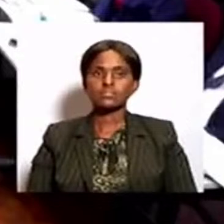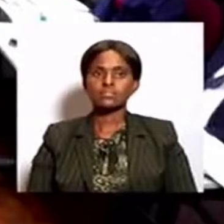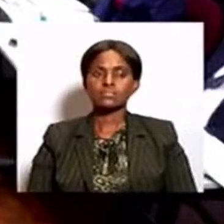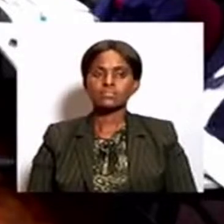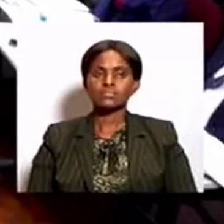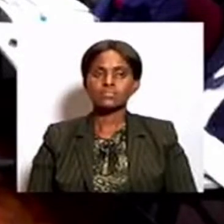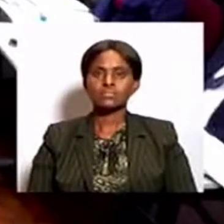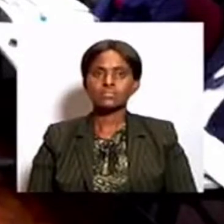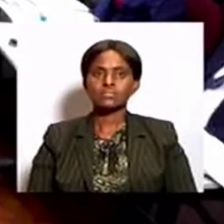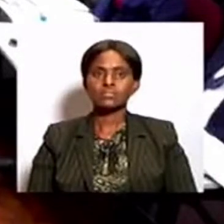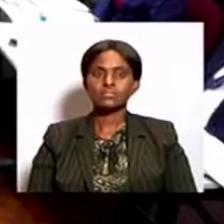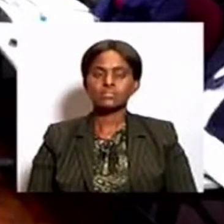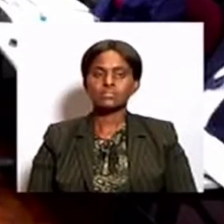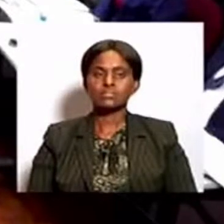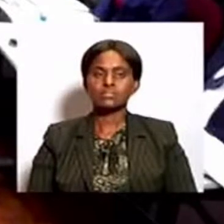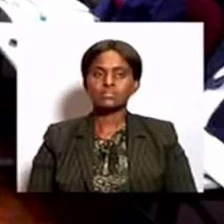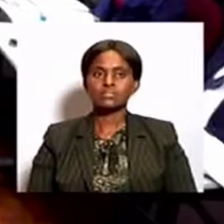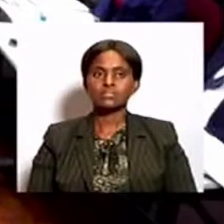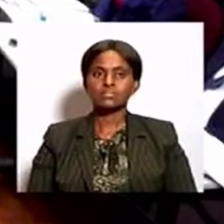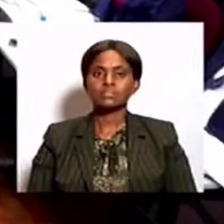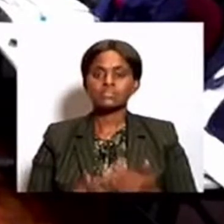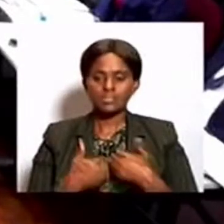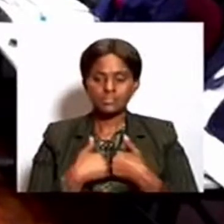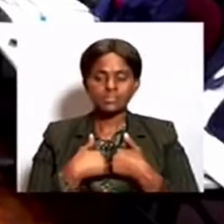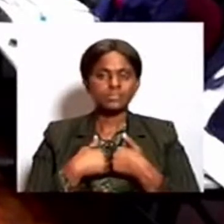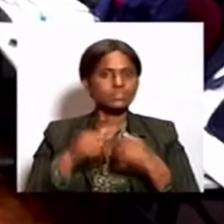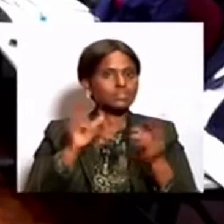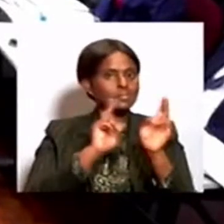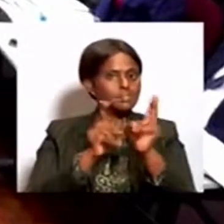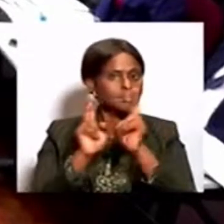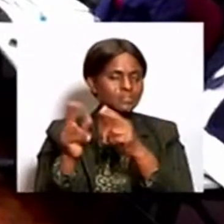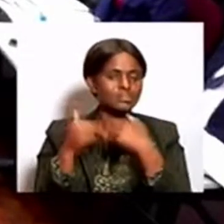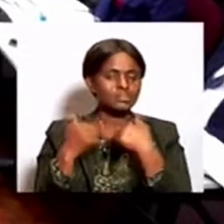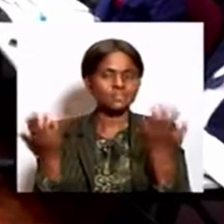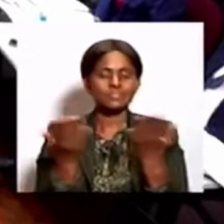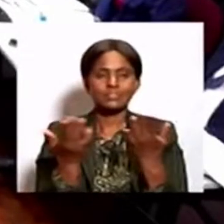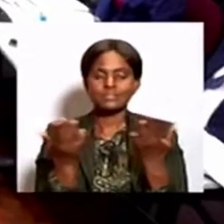Thank you. You have no answers.